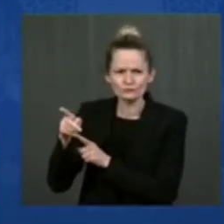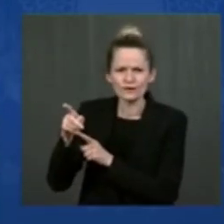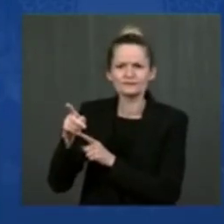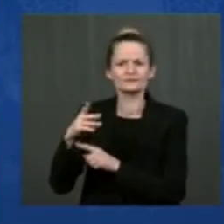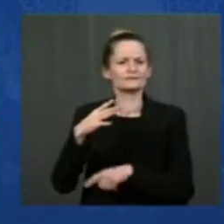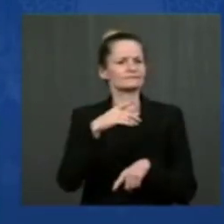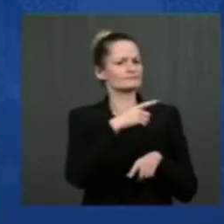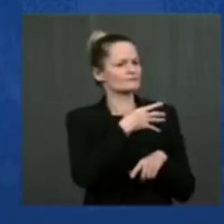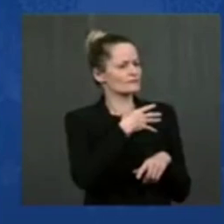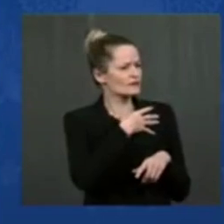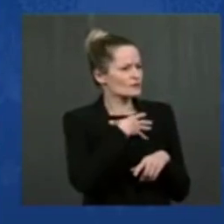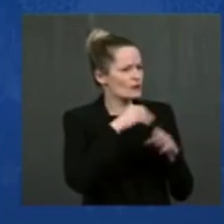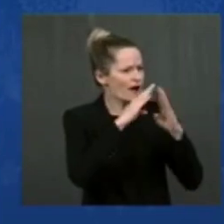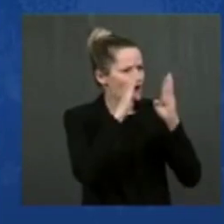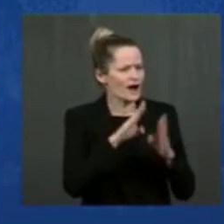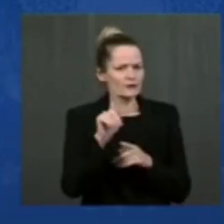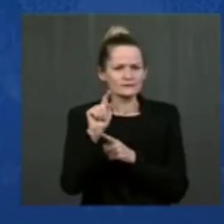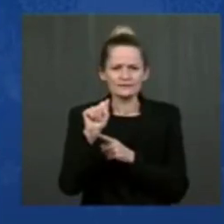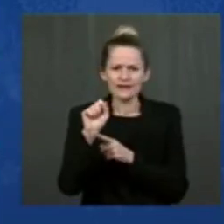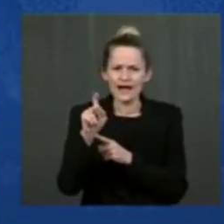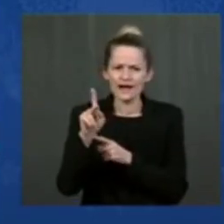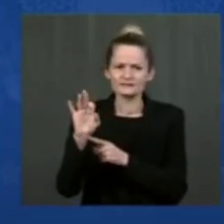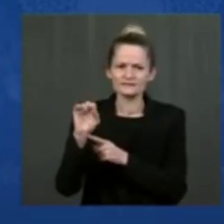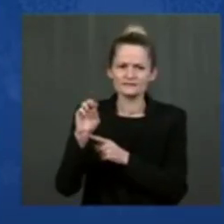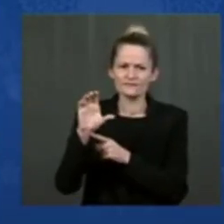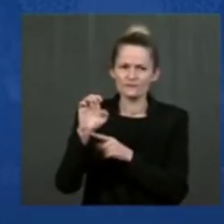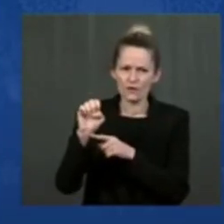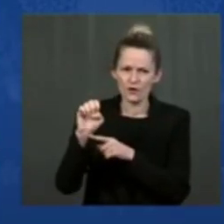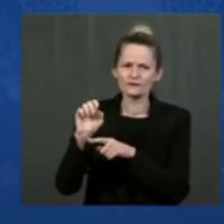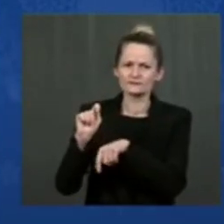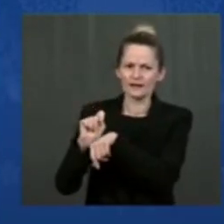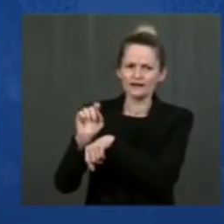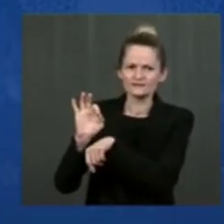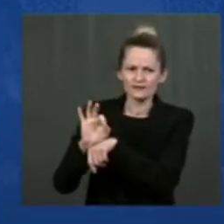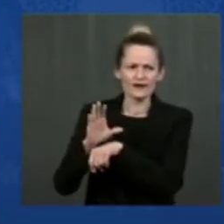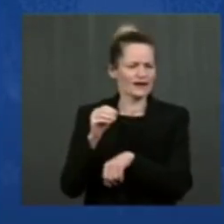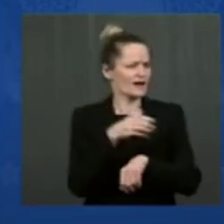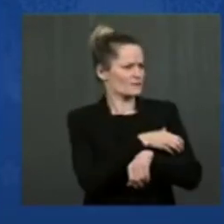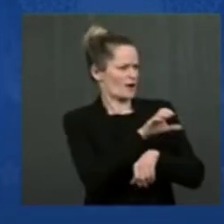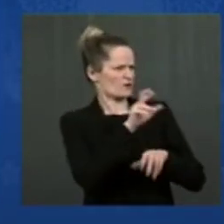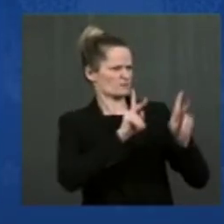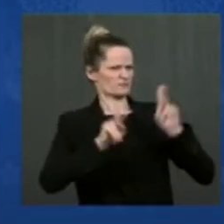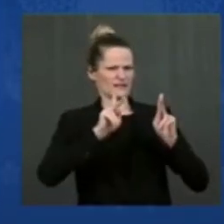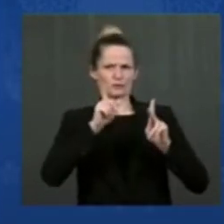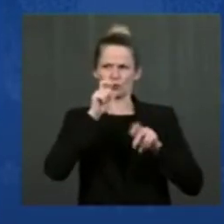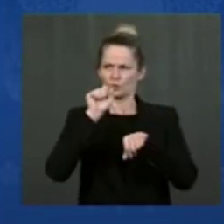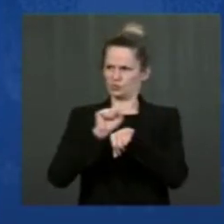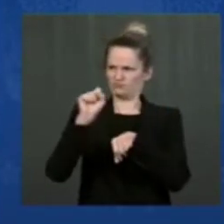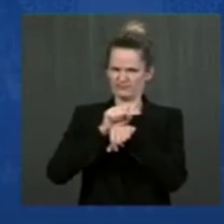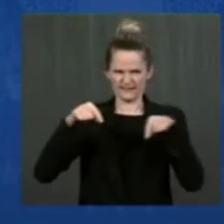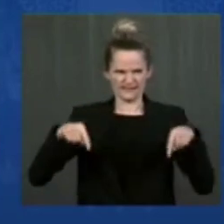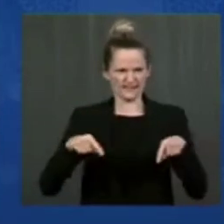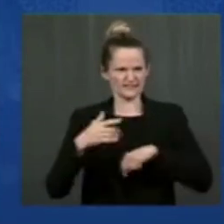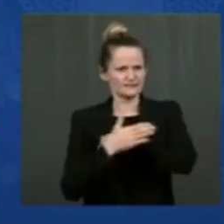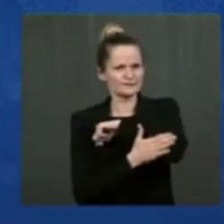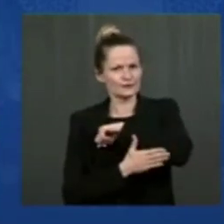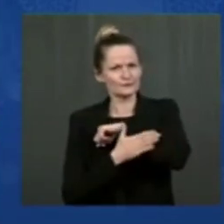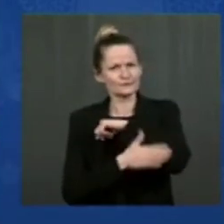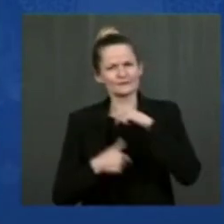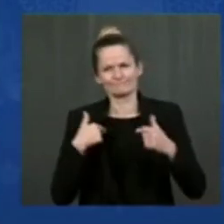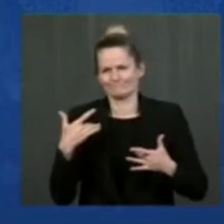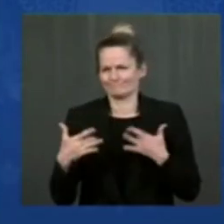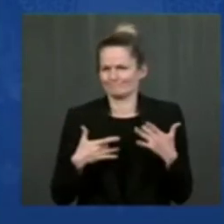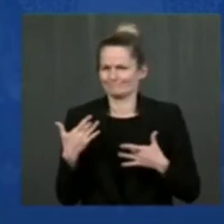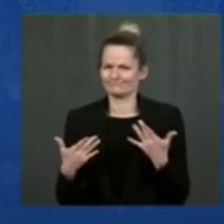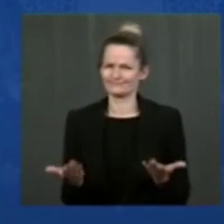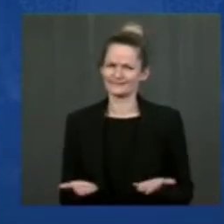we're putting the power back into the hands of working people in this country, which is exciting to do. And before I go further, I just want to thank all the workers